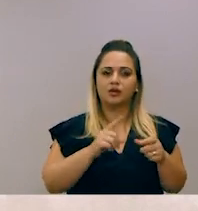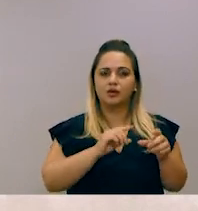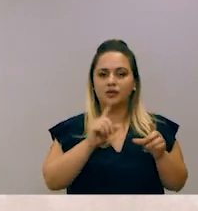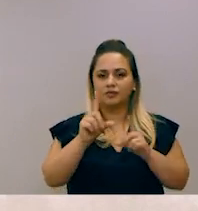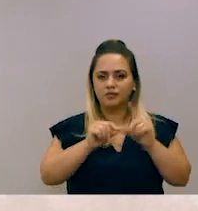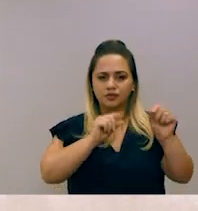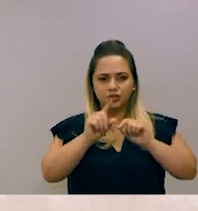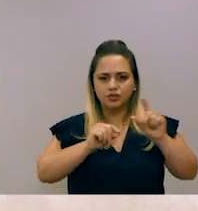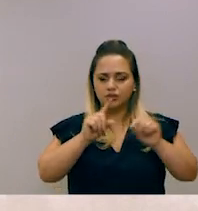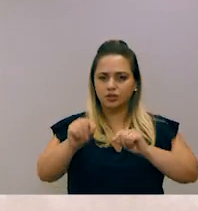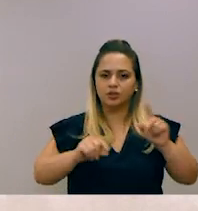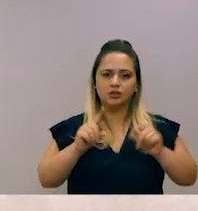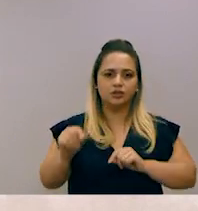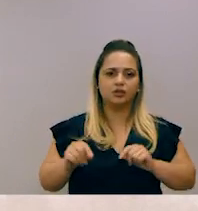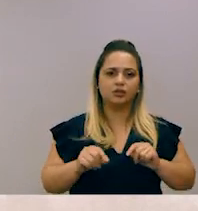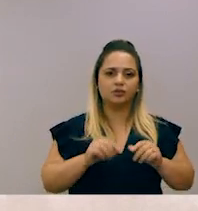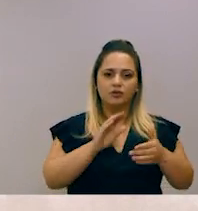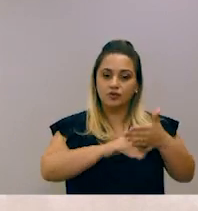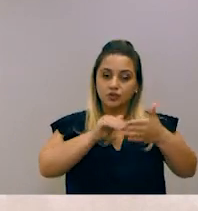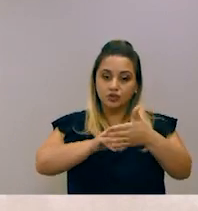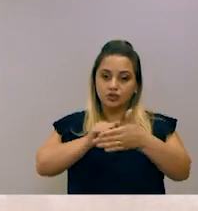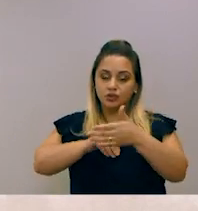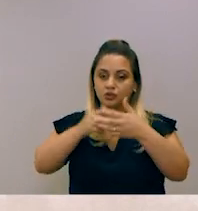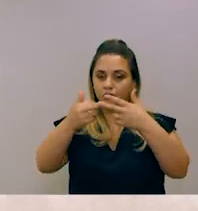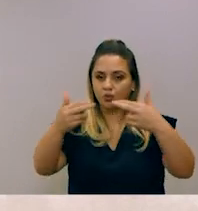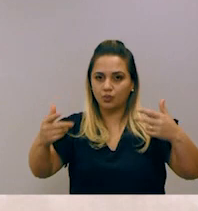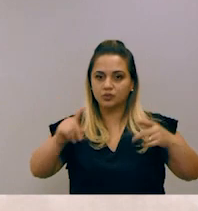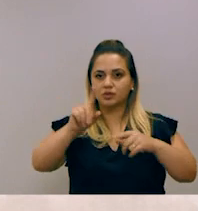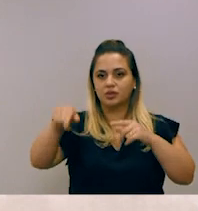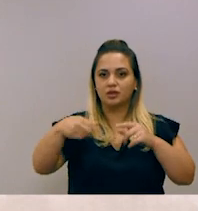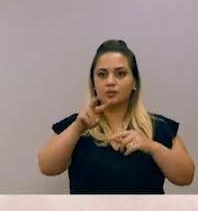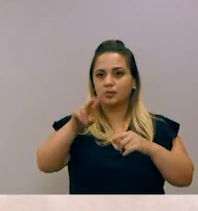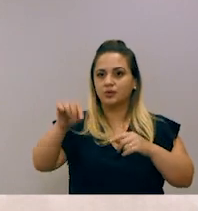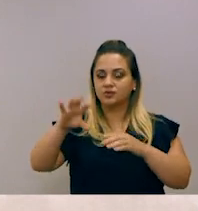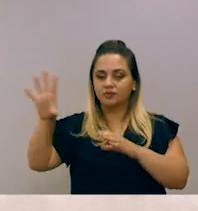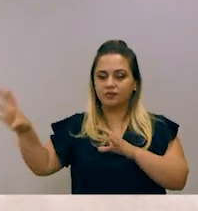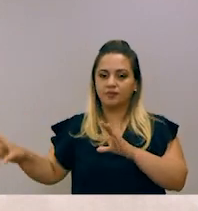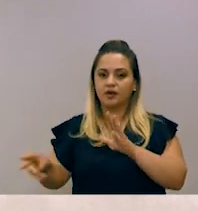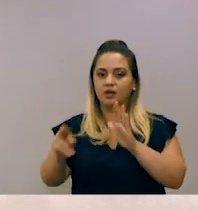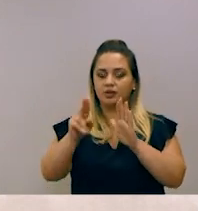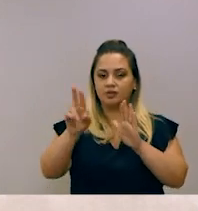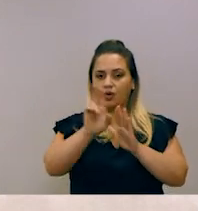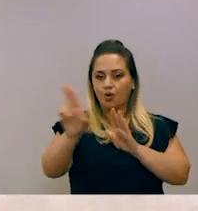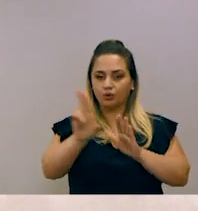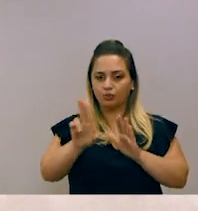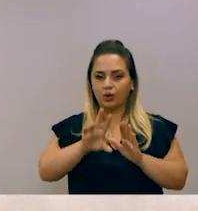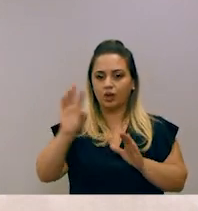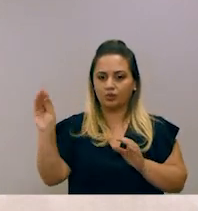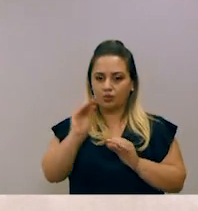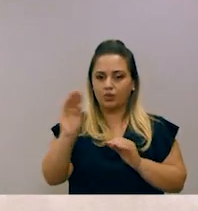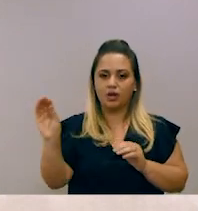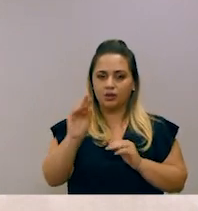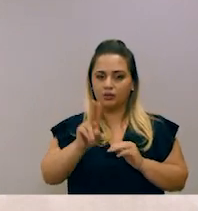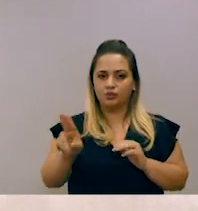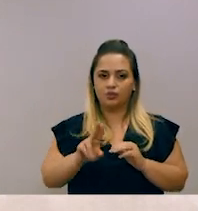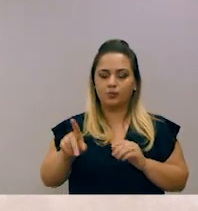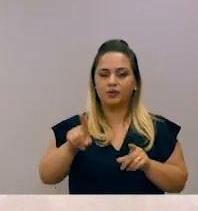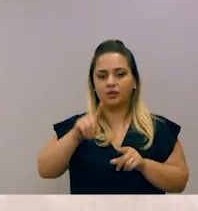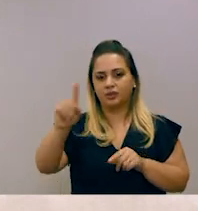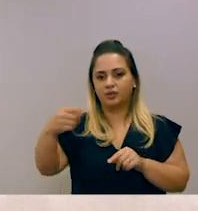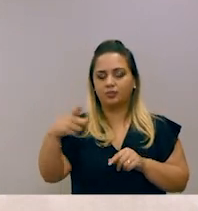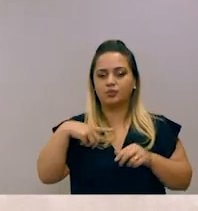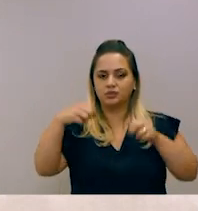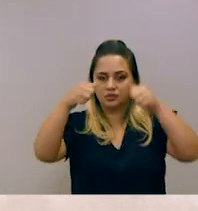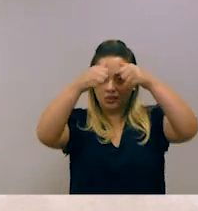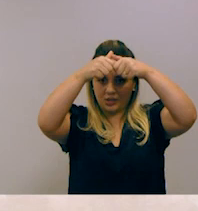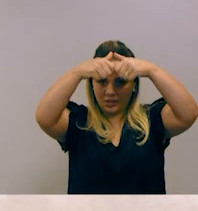we extract the samples of sections. These samples of sections are labeled. After that, we